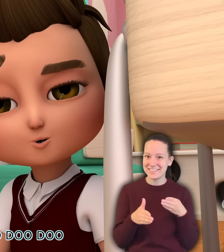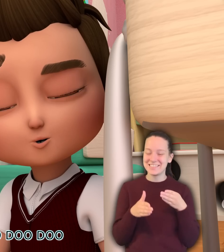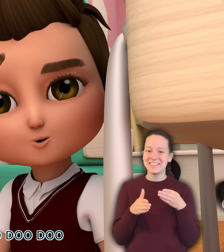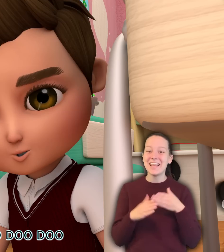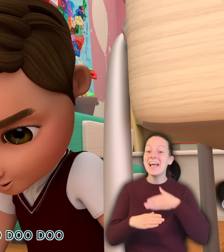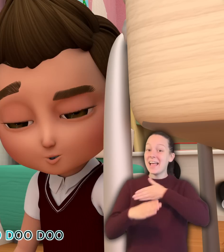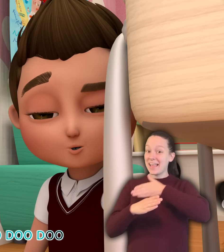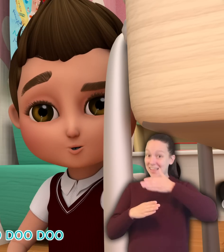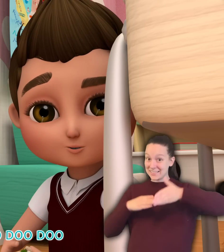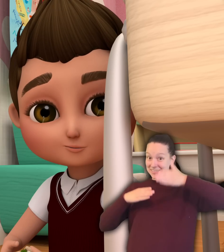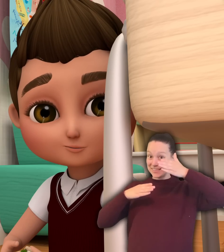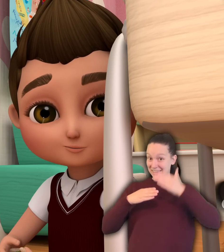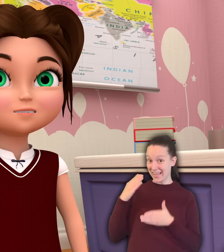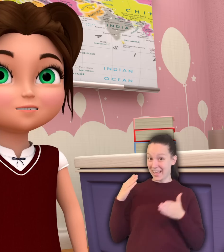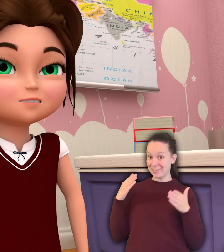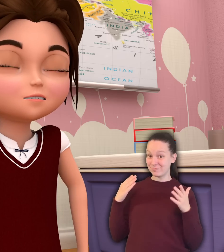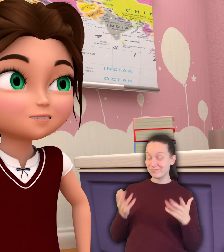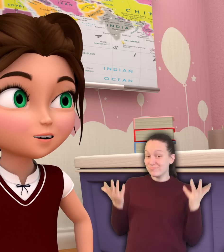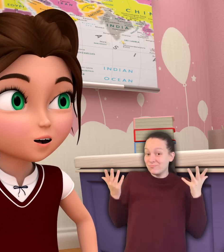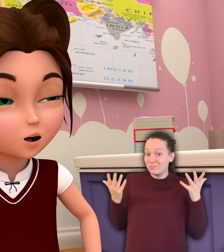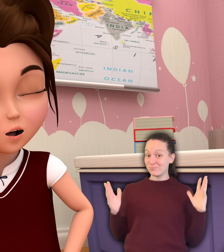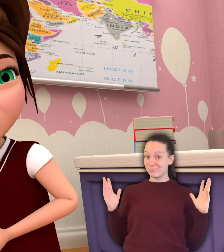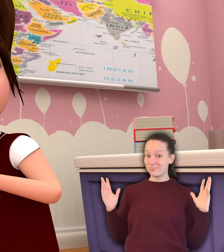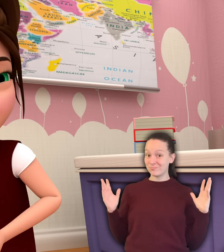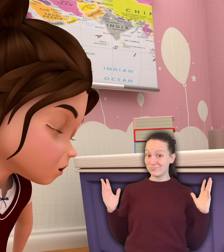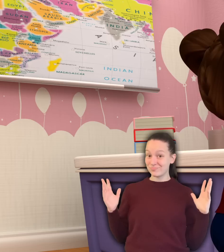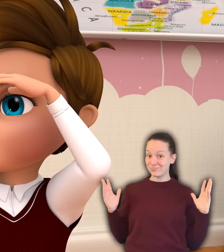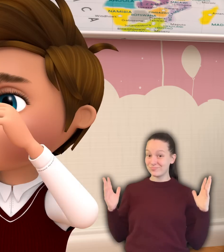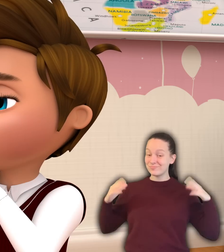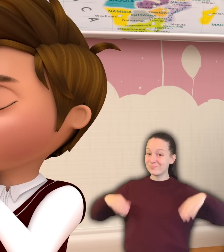end, it's the end.